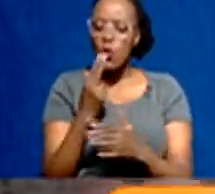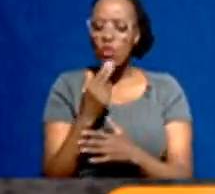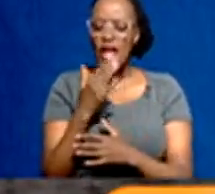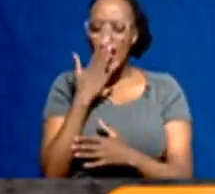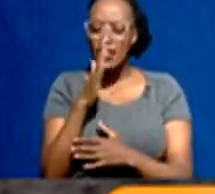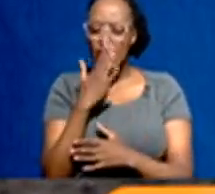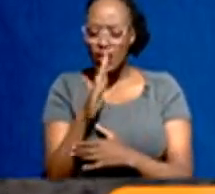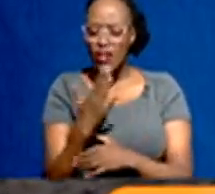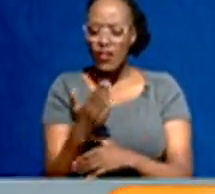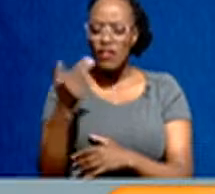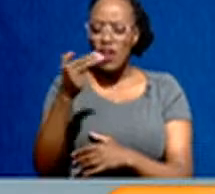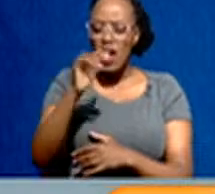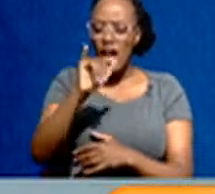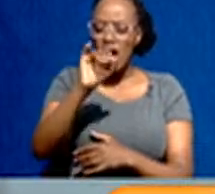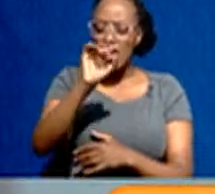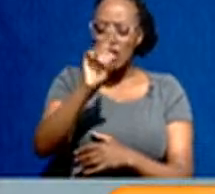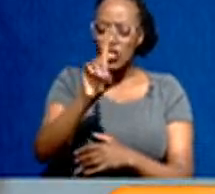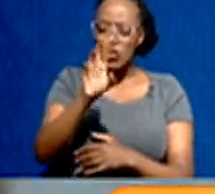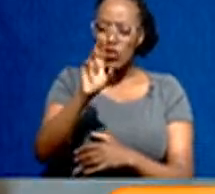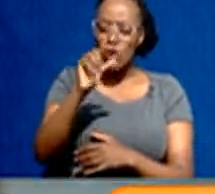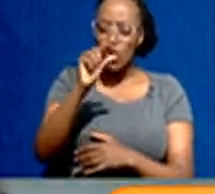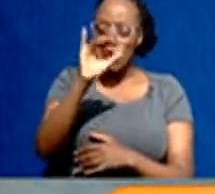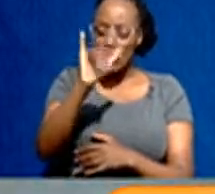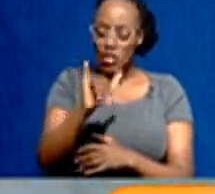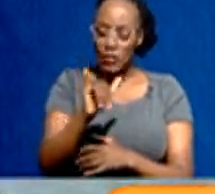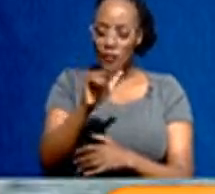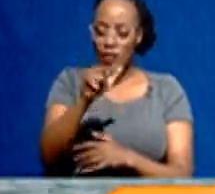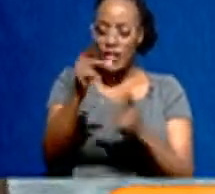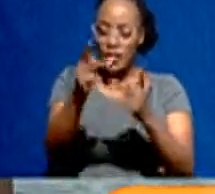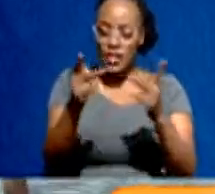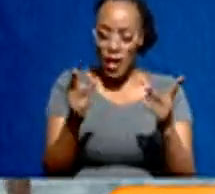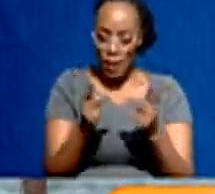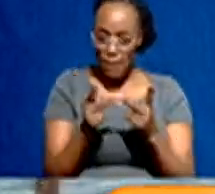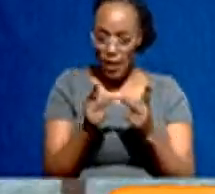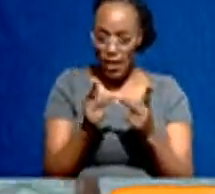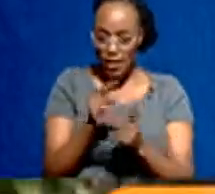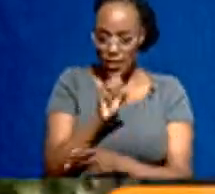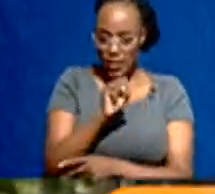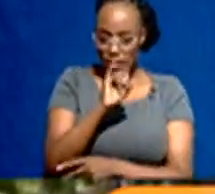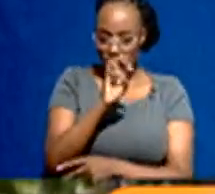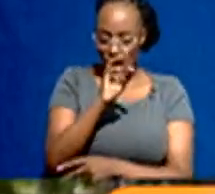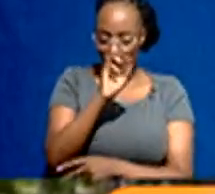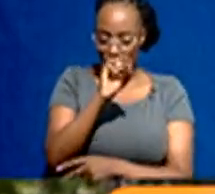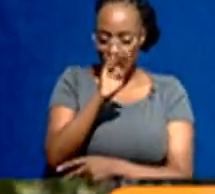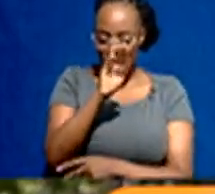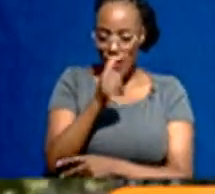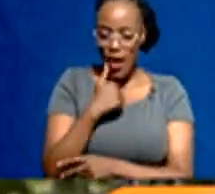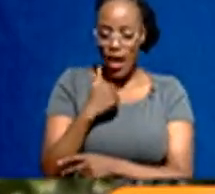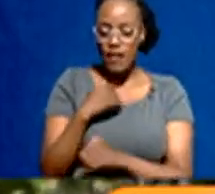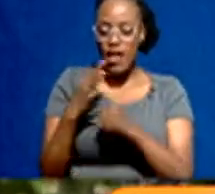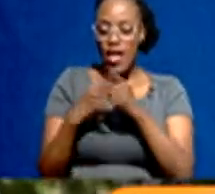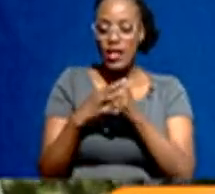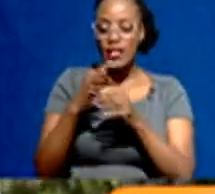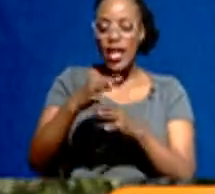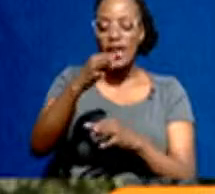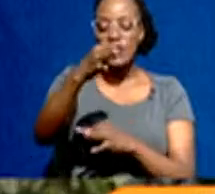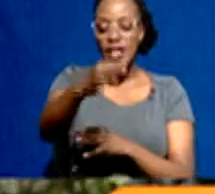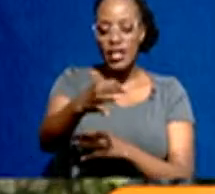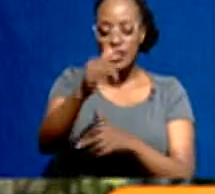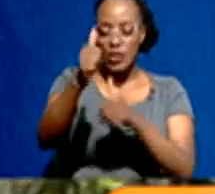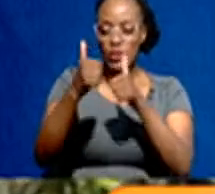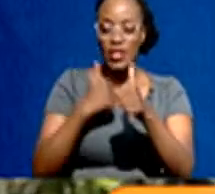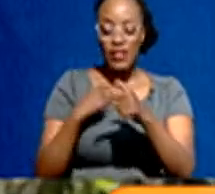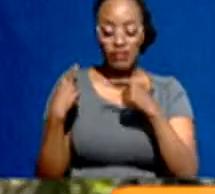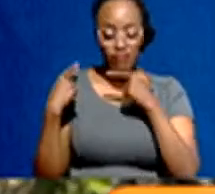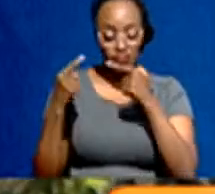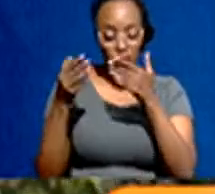na hydrology. Hii sehemu ya Mto Simba iko na takriban 8 hectares. Na paka